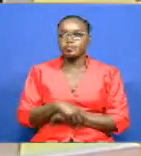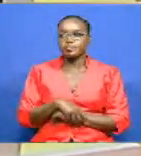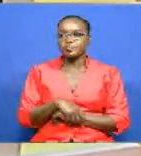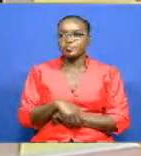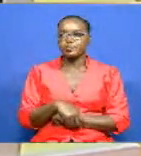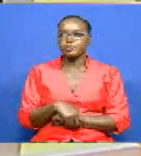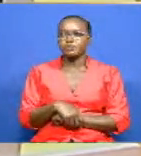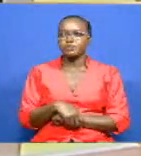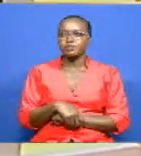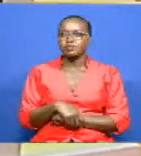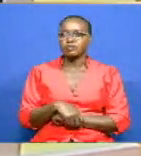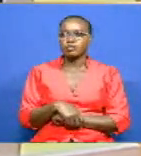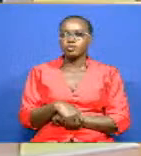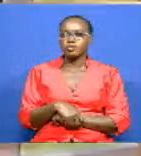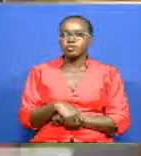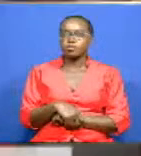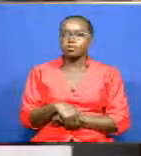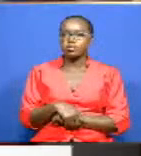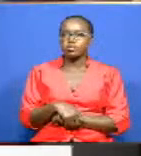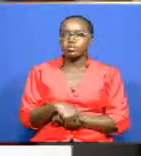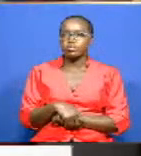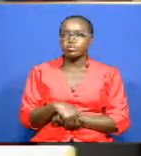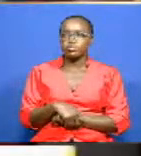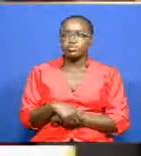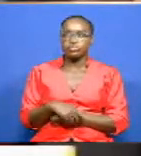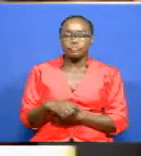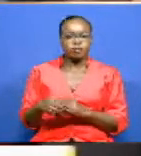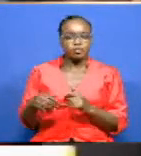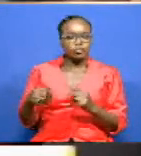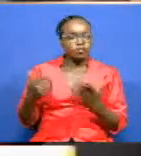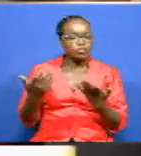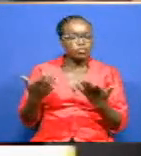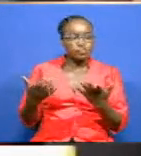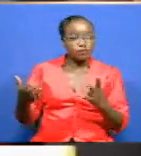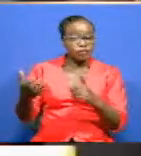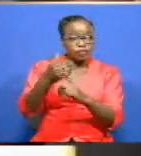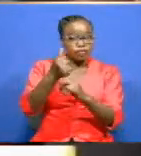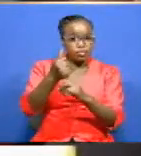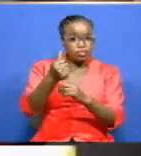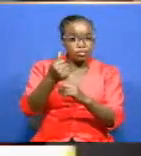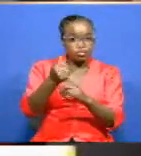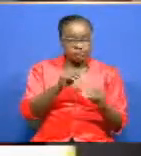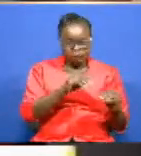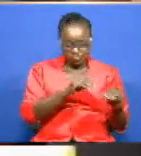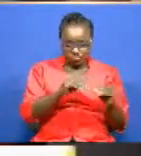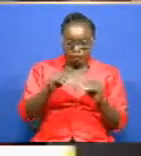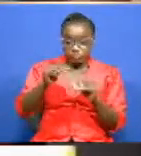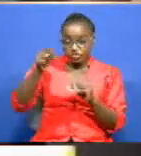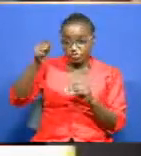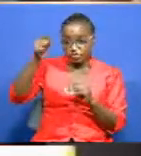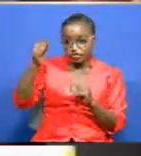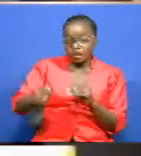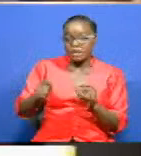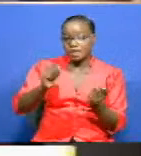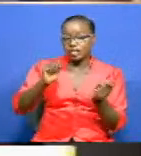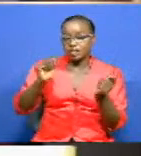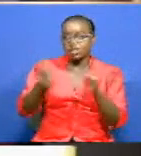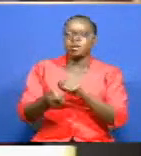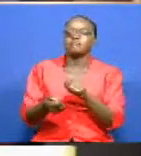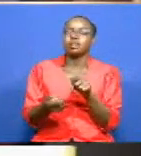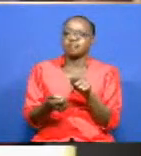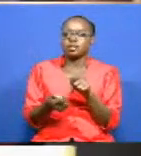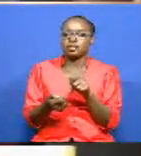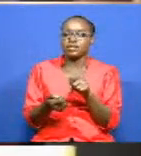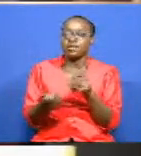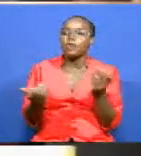highlights. The milestones we have achieved in moving the judiciary transformation